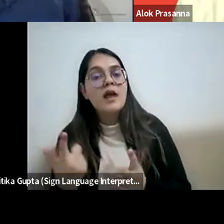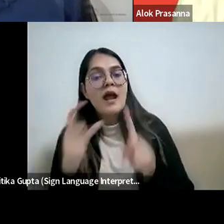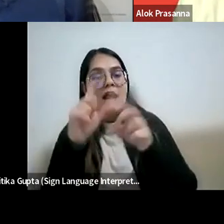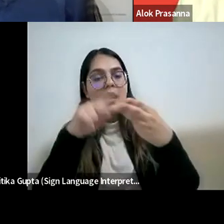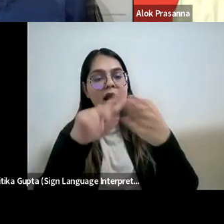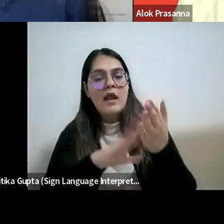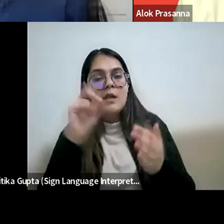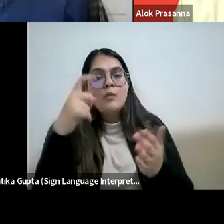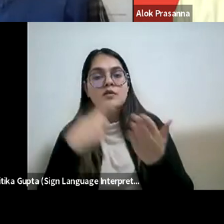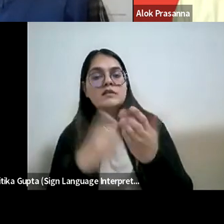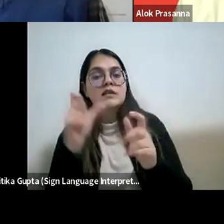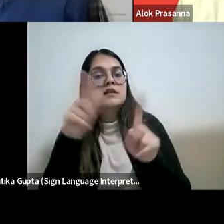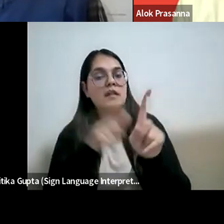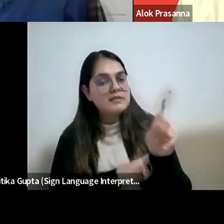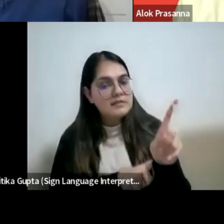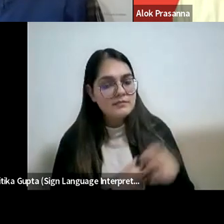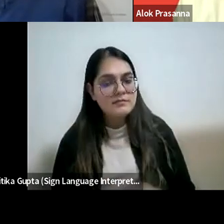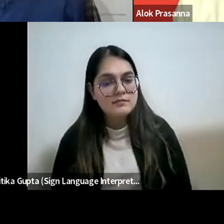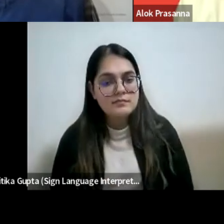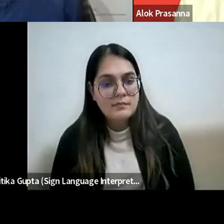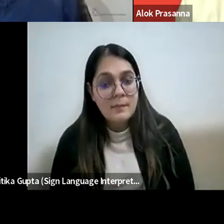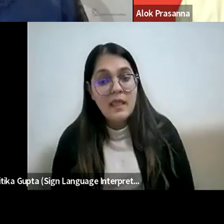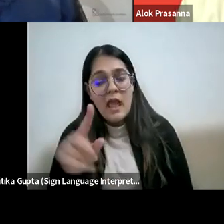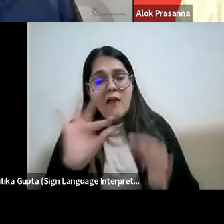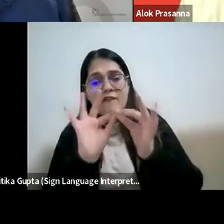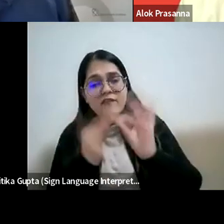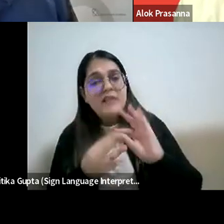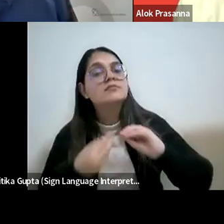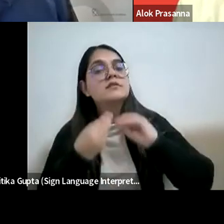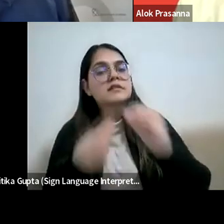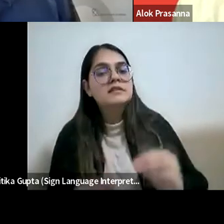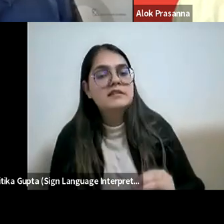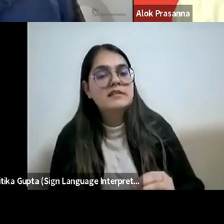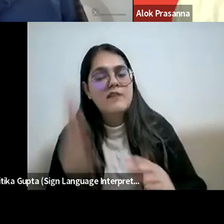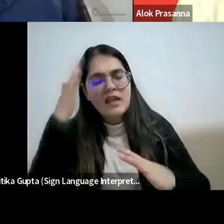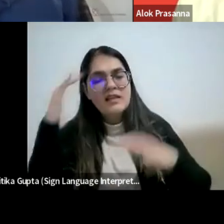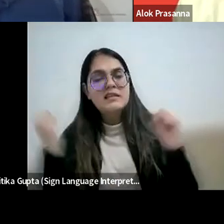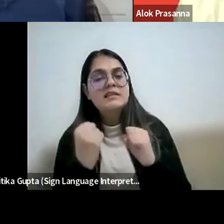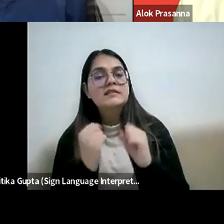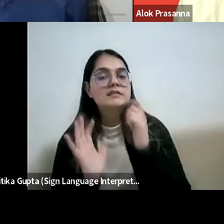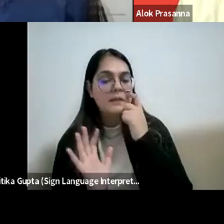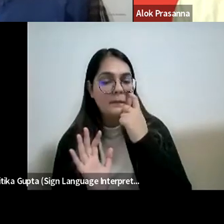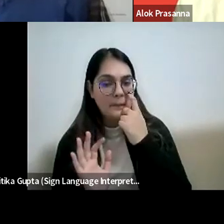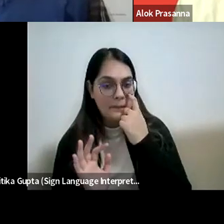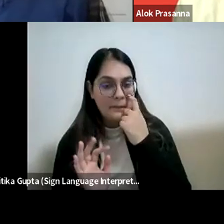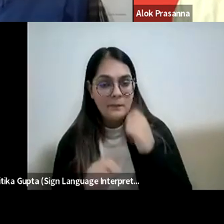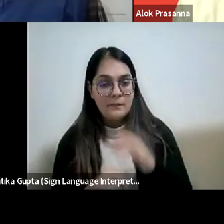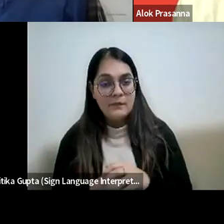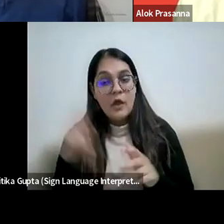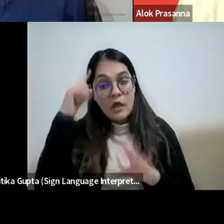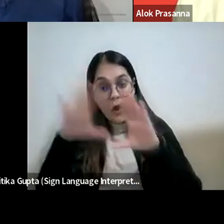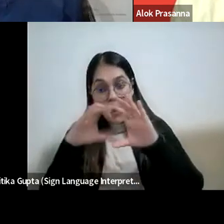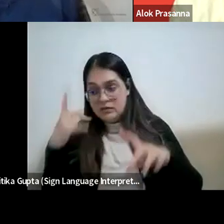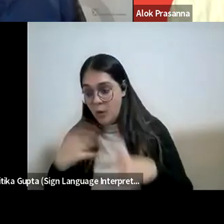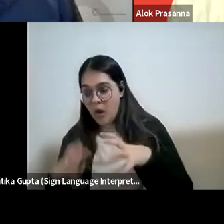the constitution doesn't. This flexibility is necessary, that the constitution rights don't get fossilized or